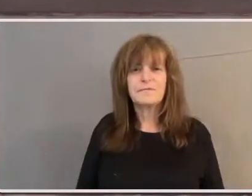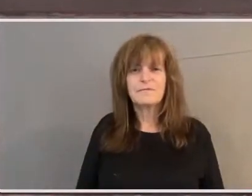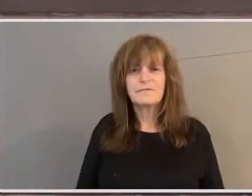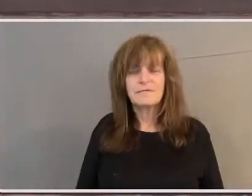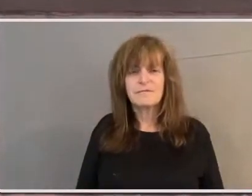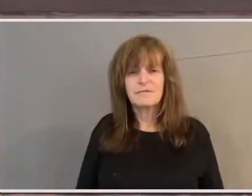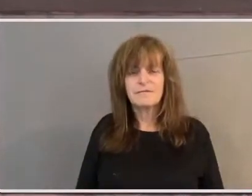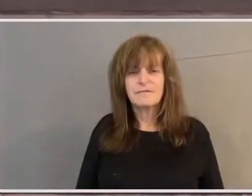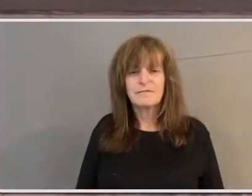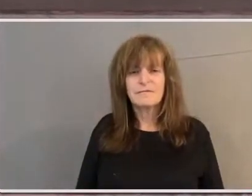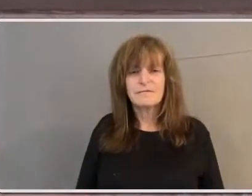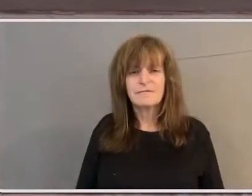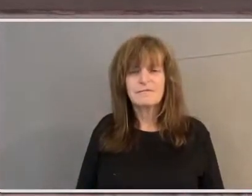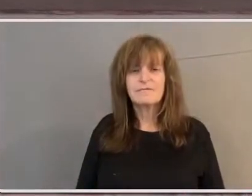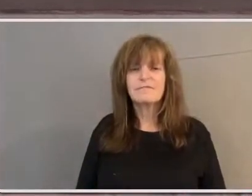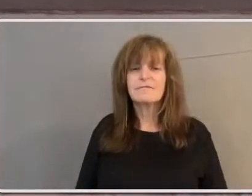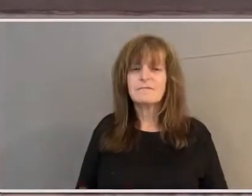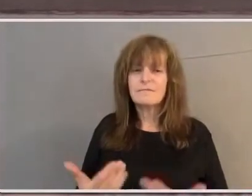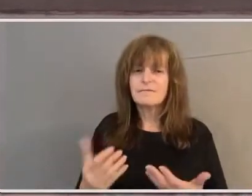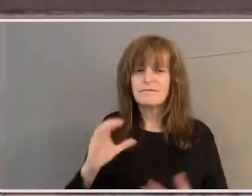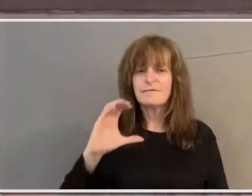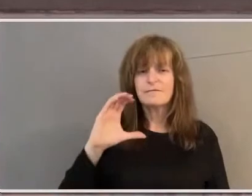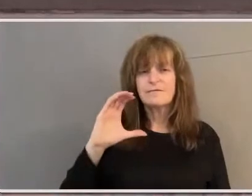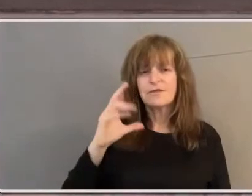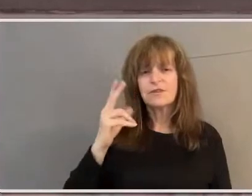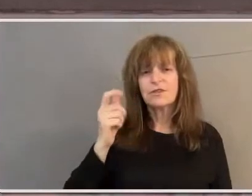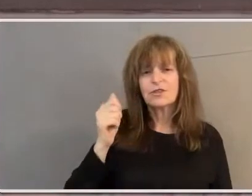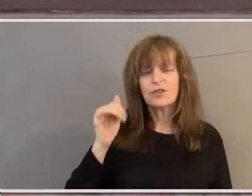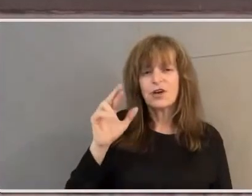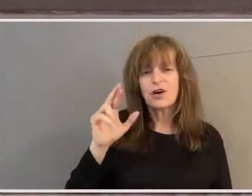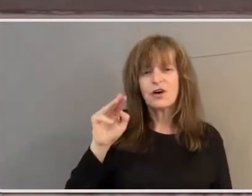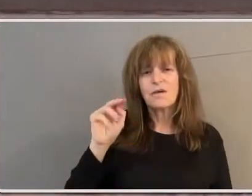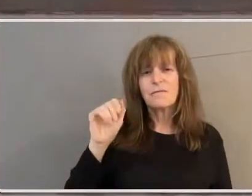Charmaine Williams becomes Associate Minister of Women's Social and